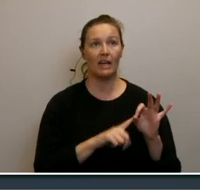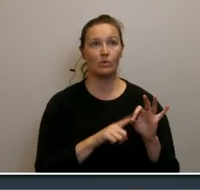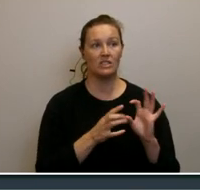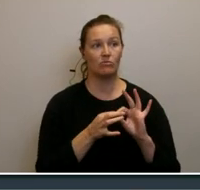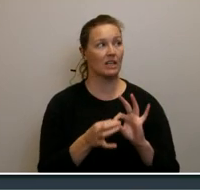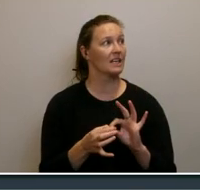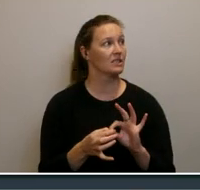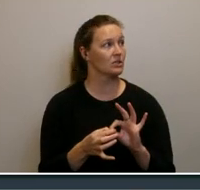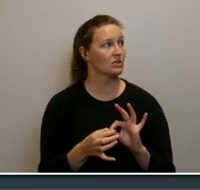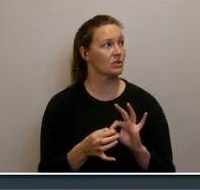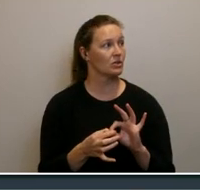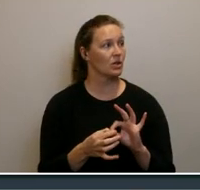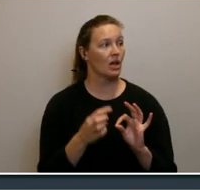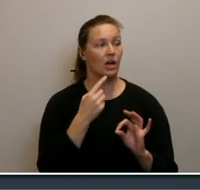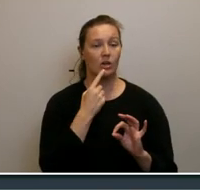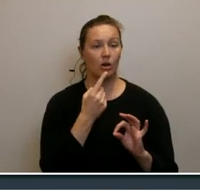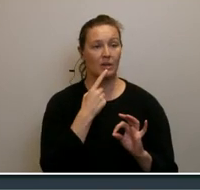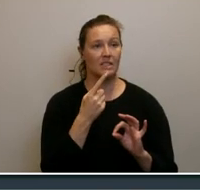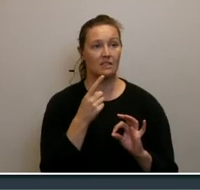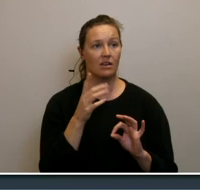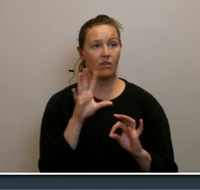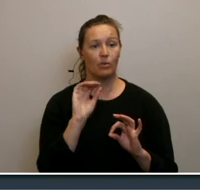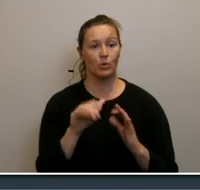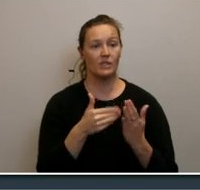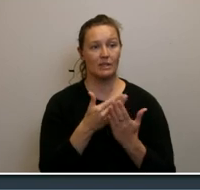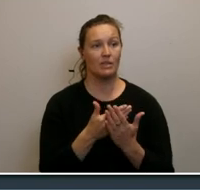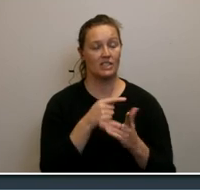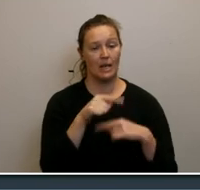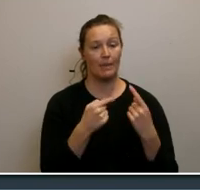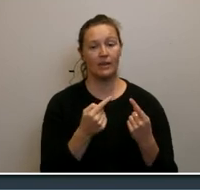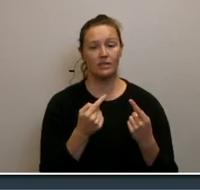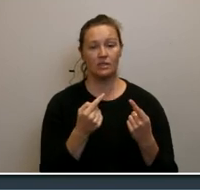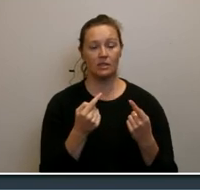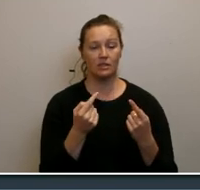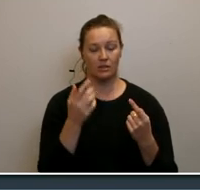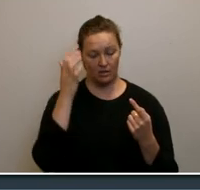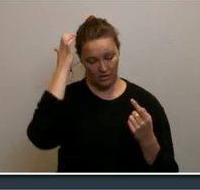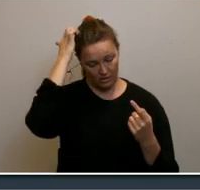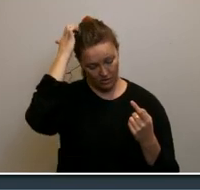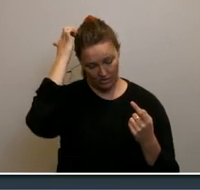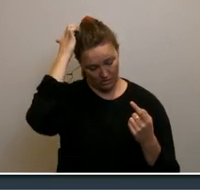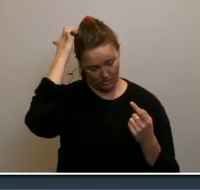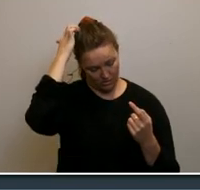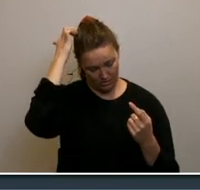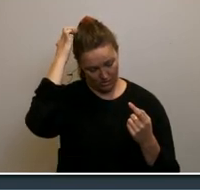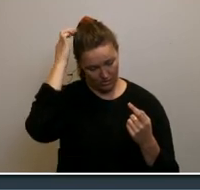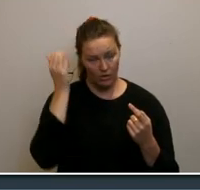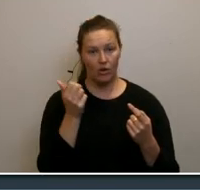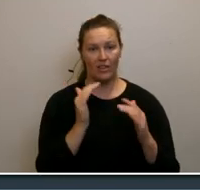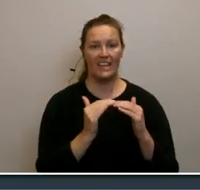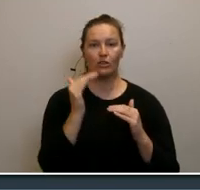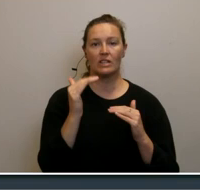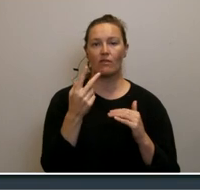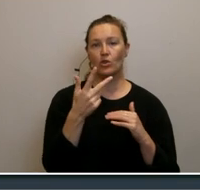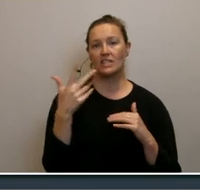relates to a comment in your submission around the likely increase of 38%